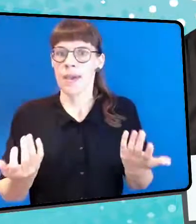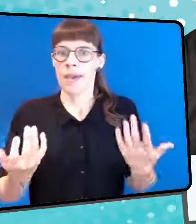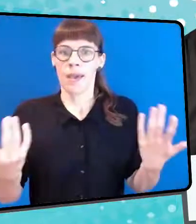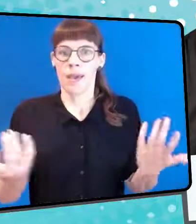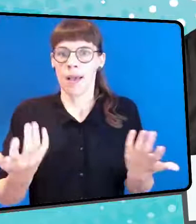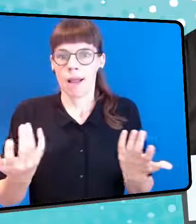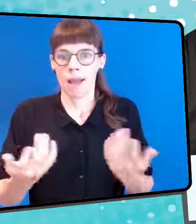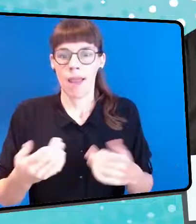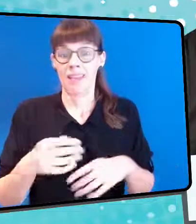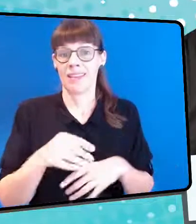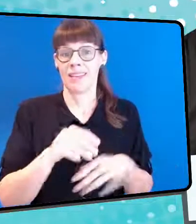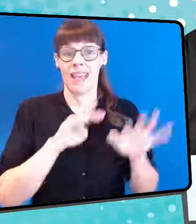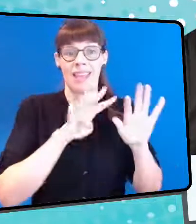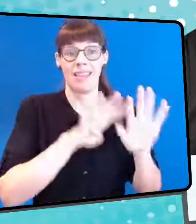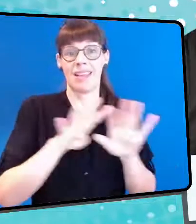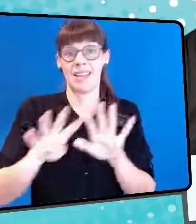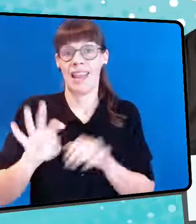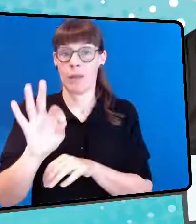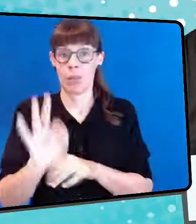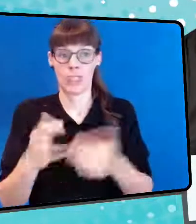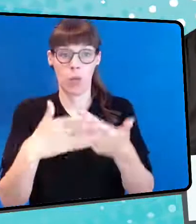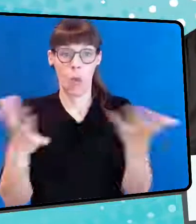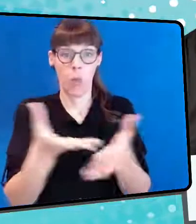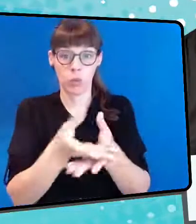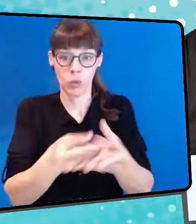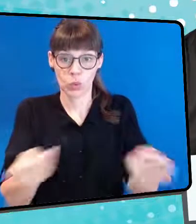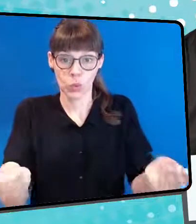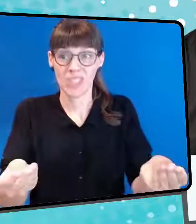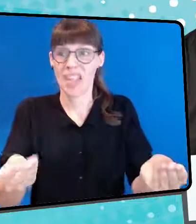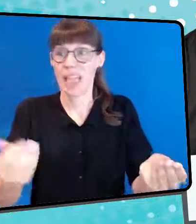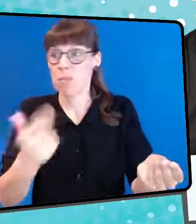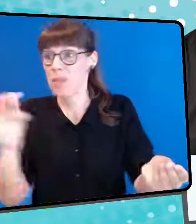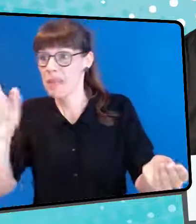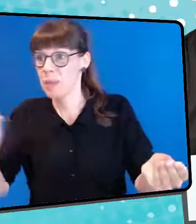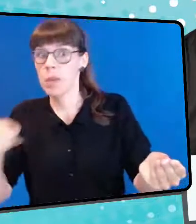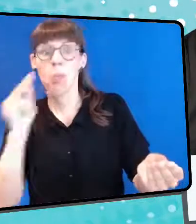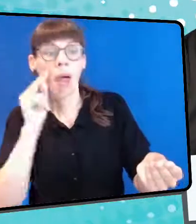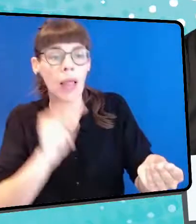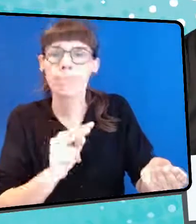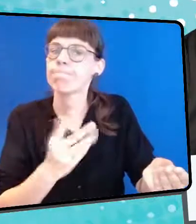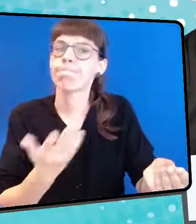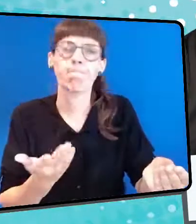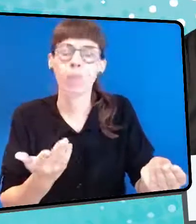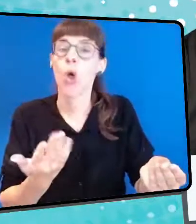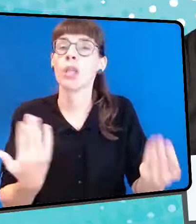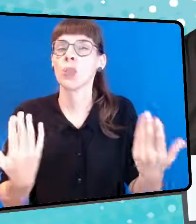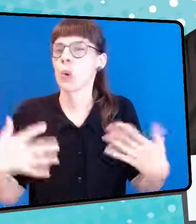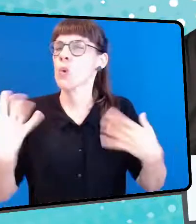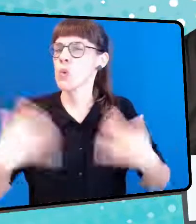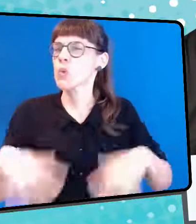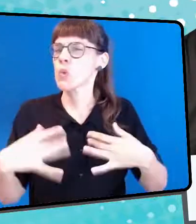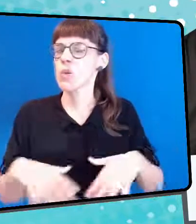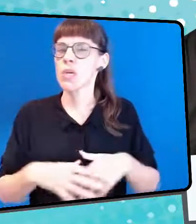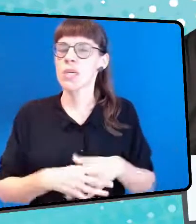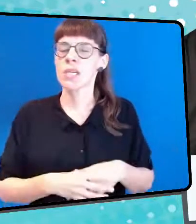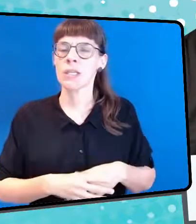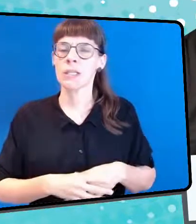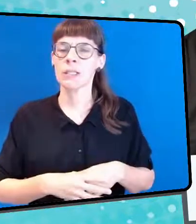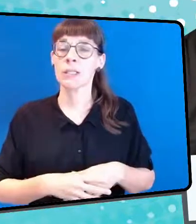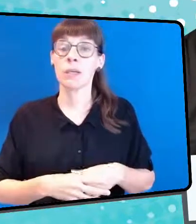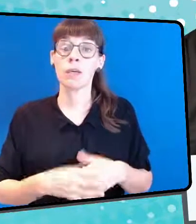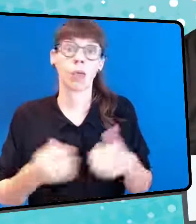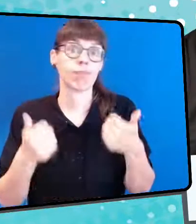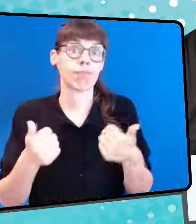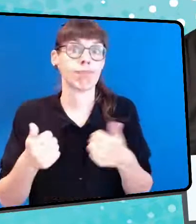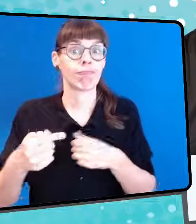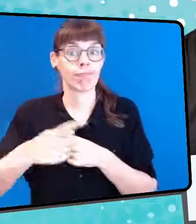open source projects don't actually really have a huge following. So it is pretty challenging. But fortunate at Microsoft, really all in